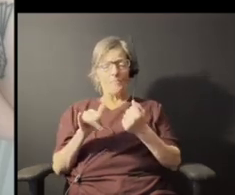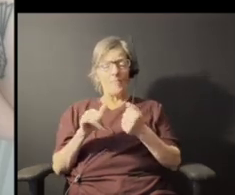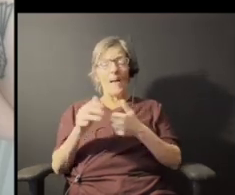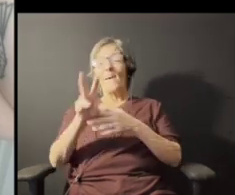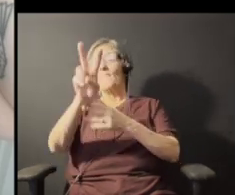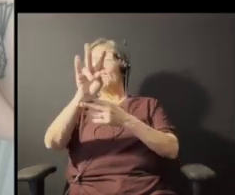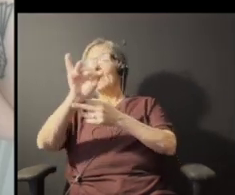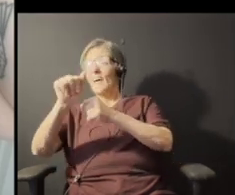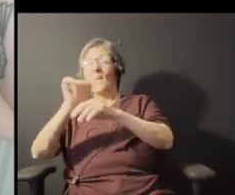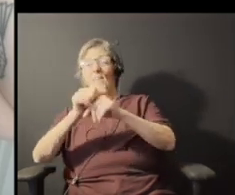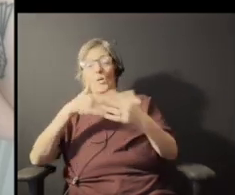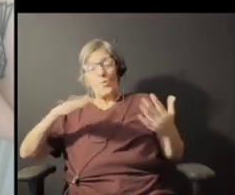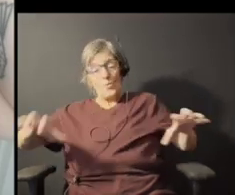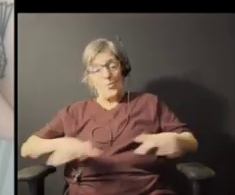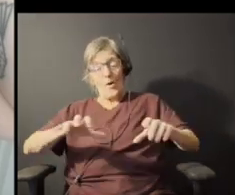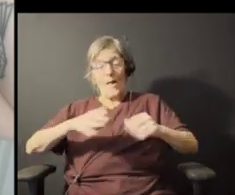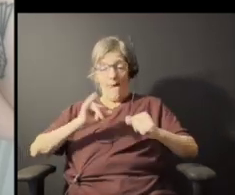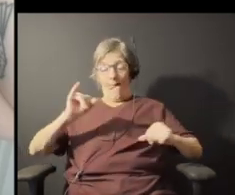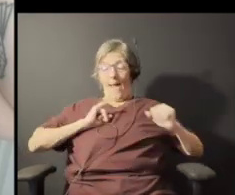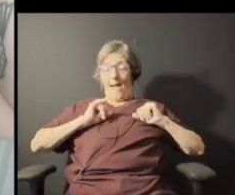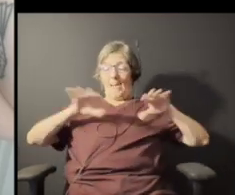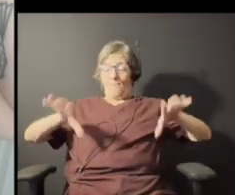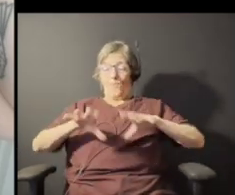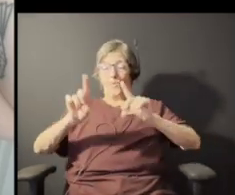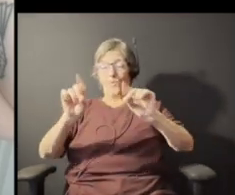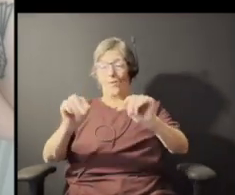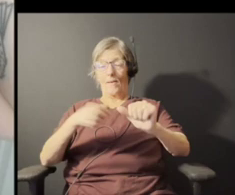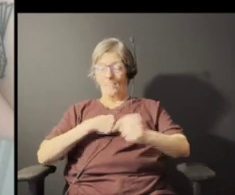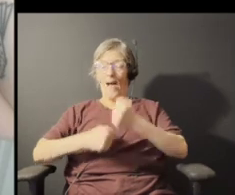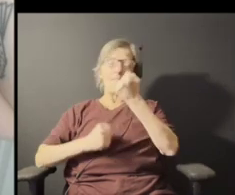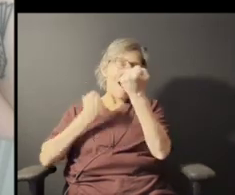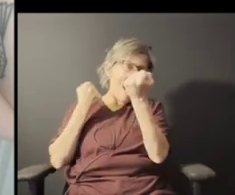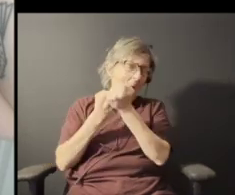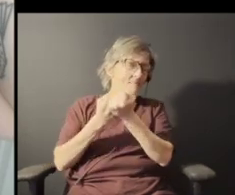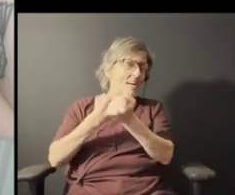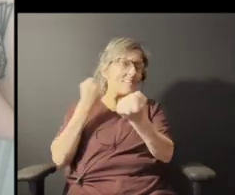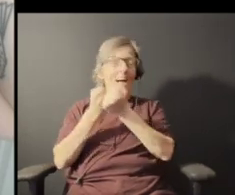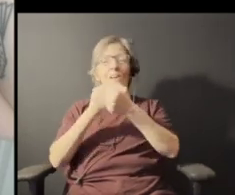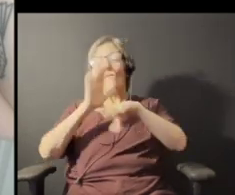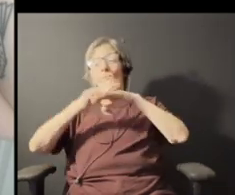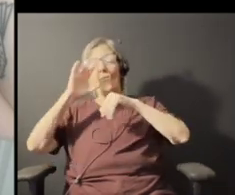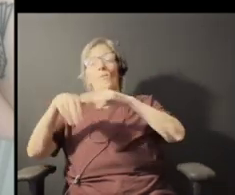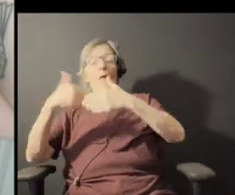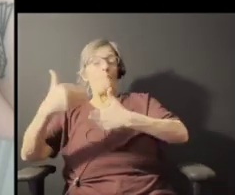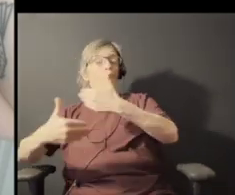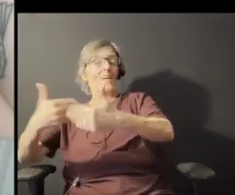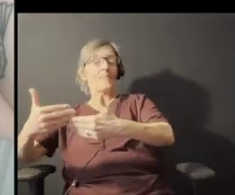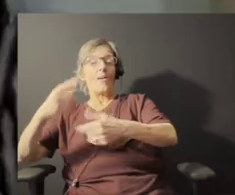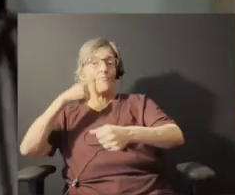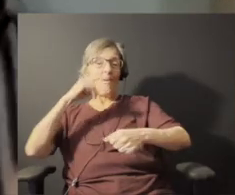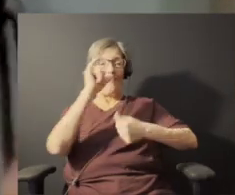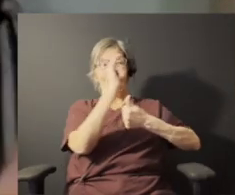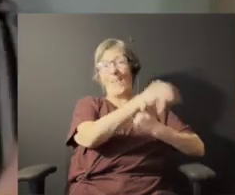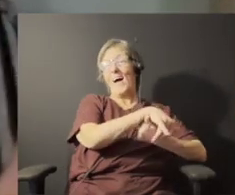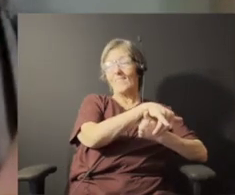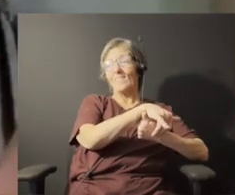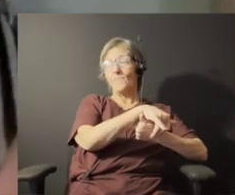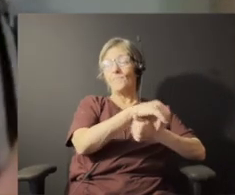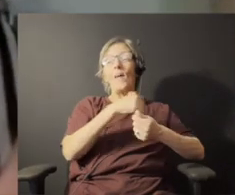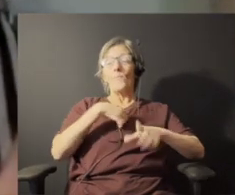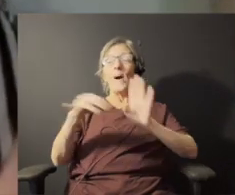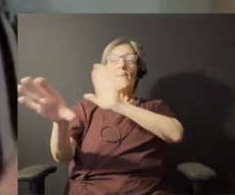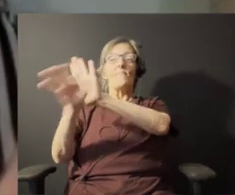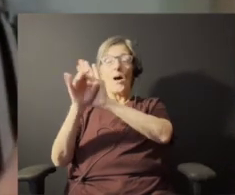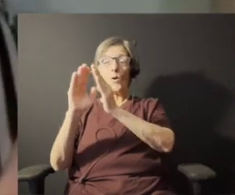like via doing things where I am advocating throughout the process of making this, that I